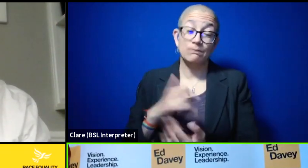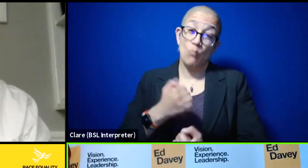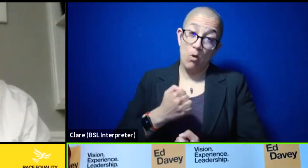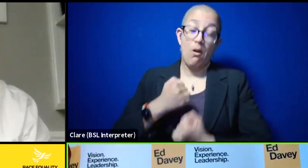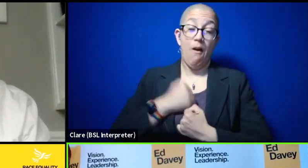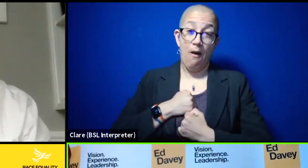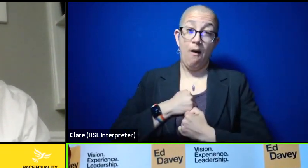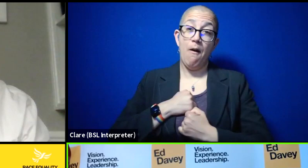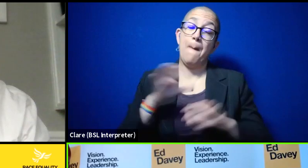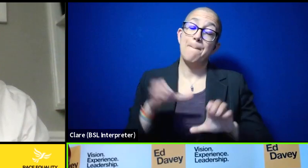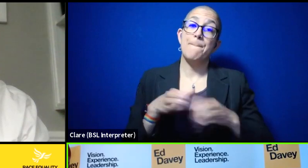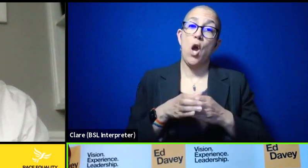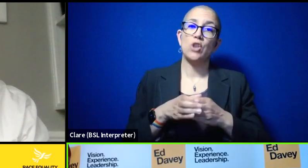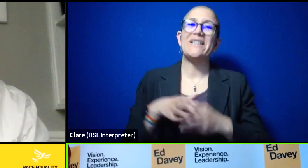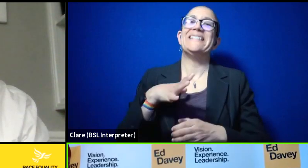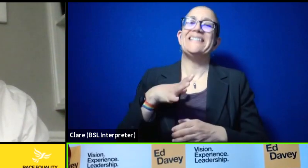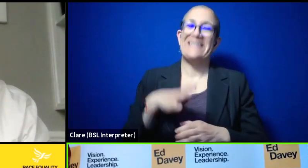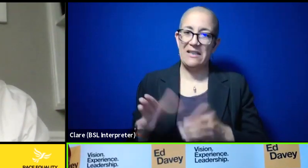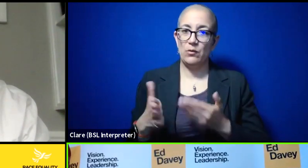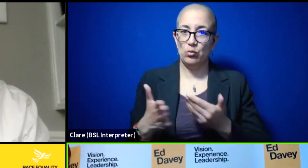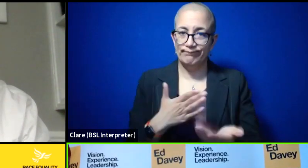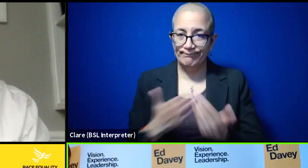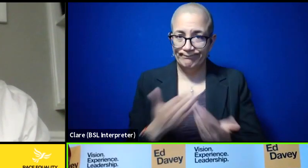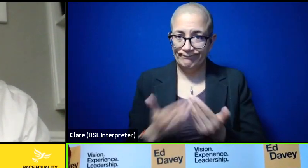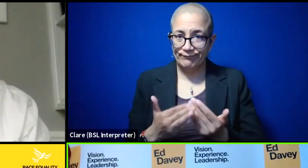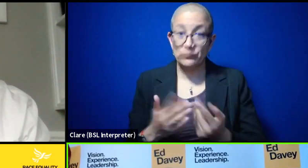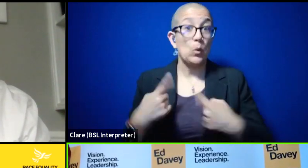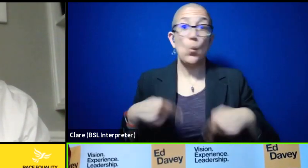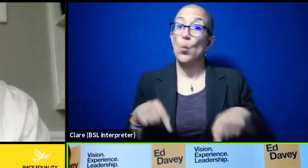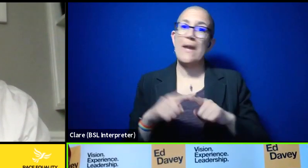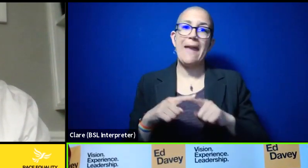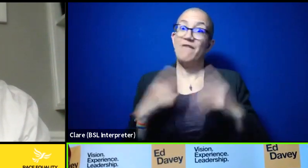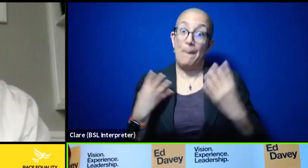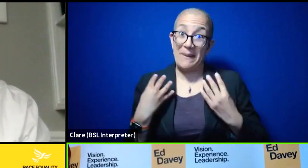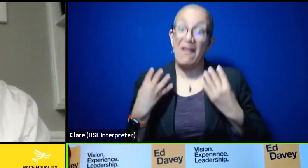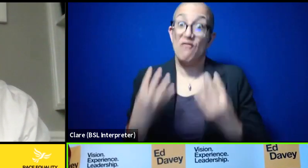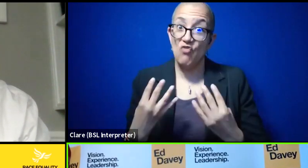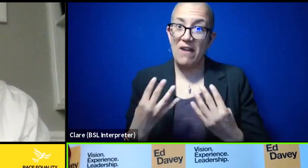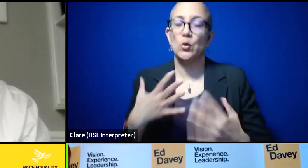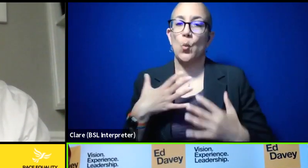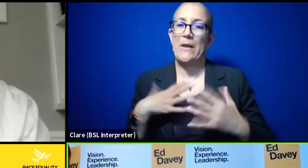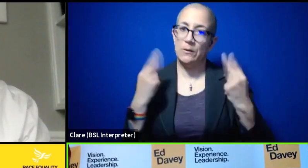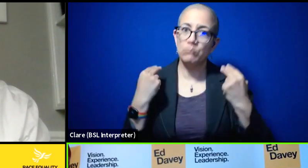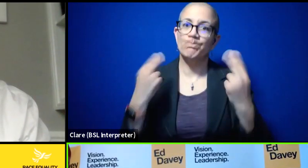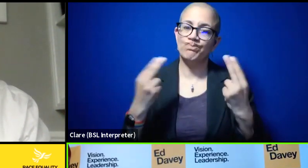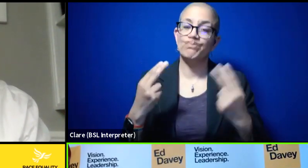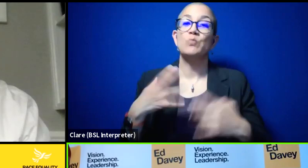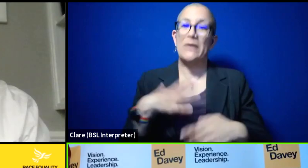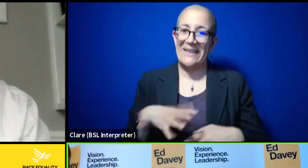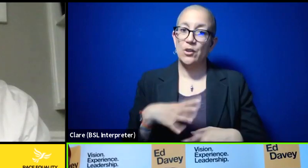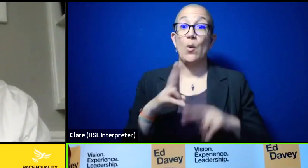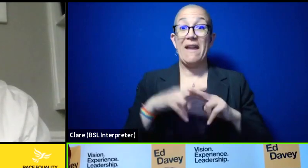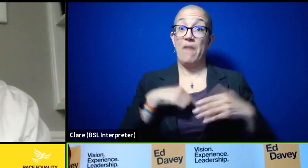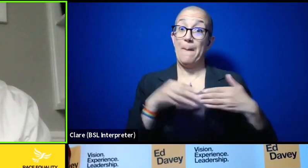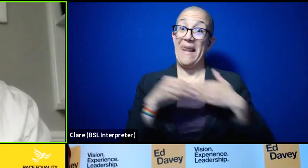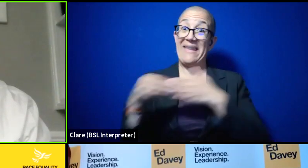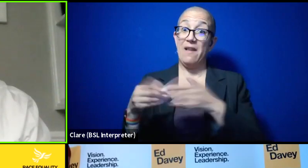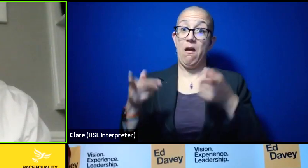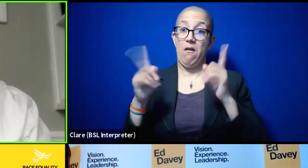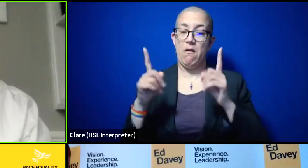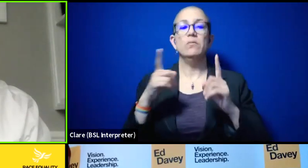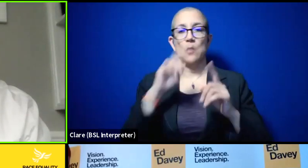think we've not been on the front foot on this in recent years. We need to. And if I'm leader, this will be a priority. Thank